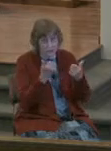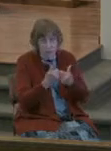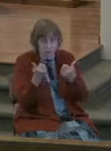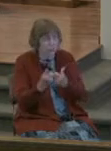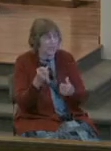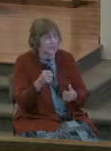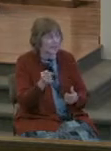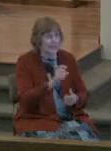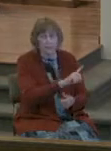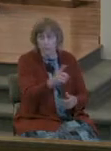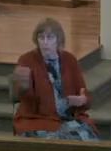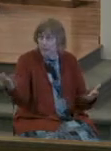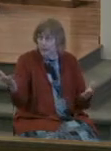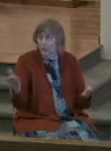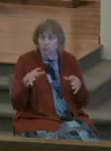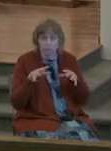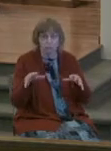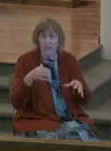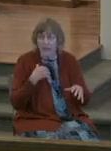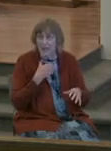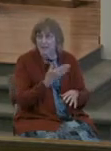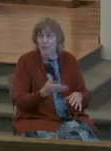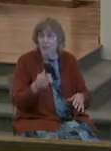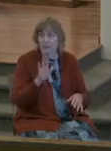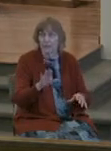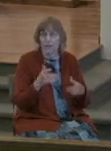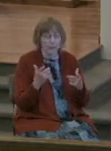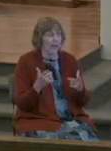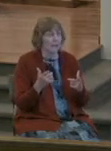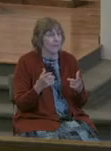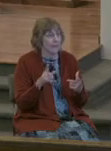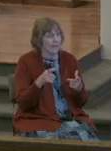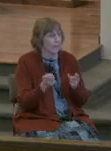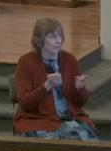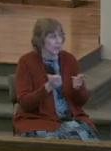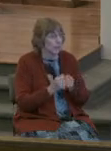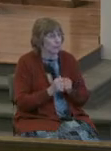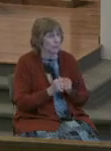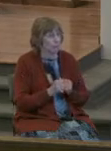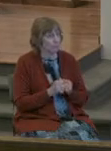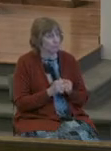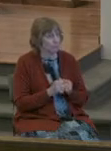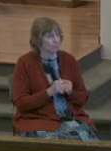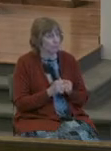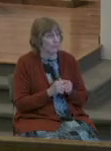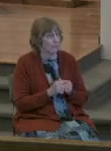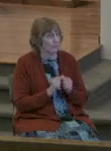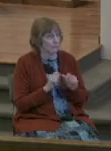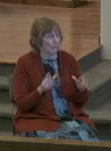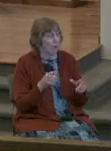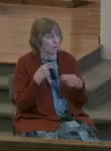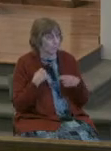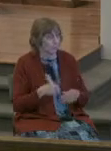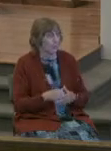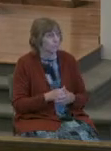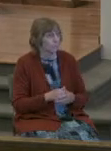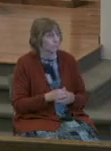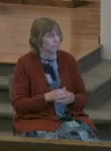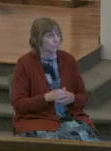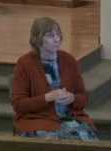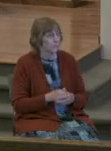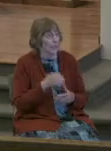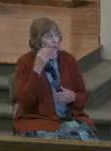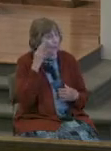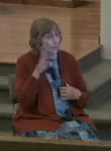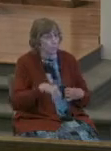Everybody in this auditorium has had something in their life that they've had to deal with. We're all unique. And I don't know